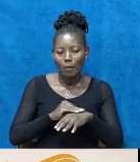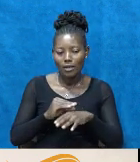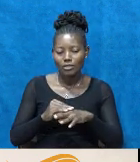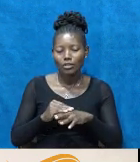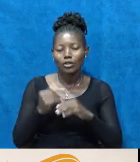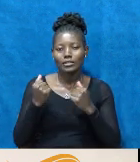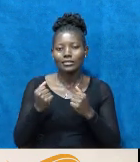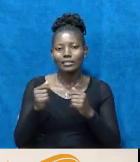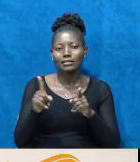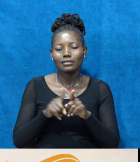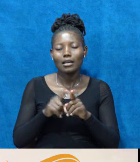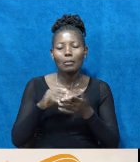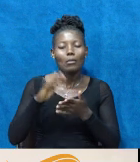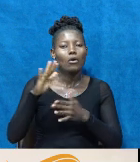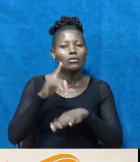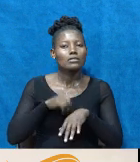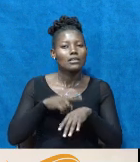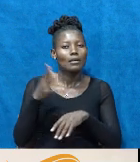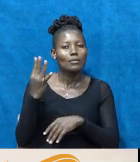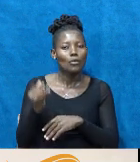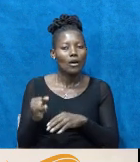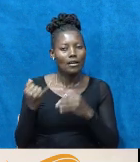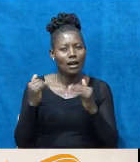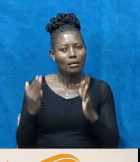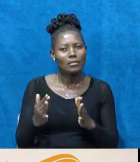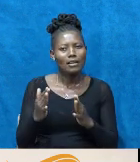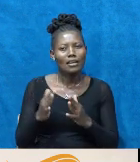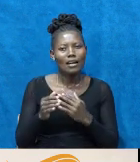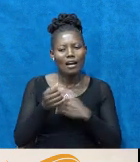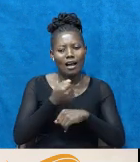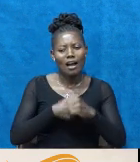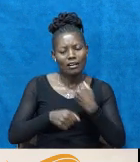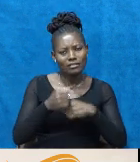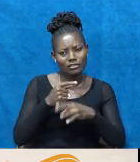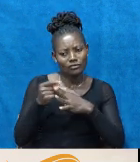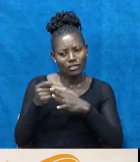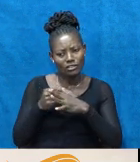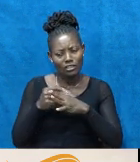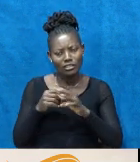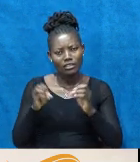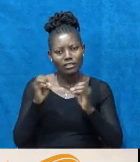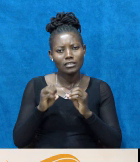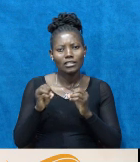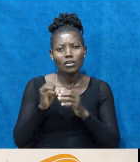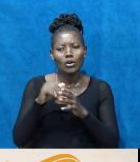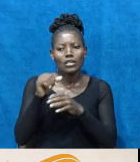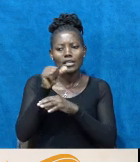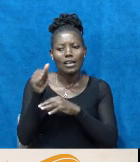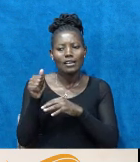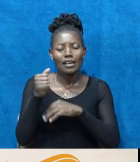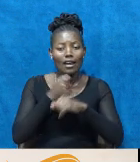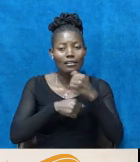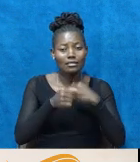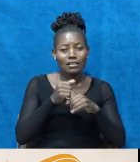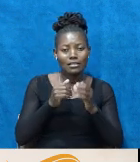of muscle mass, loss of muscle strength and function, and usually most of the time because an athlete is not actively